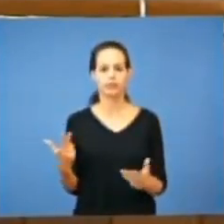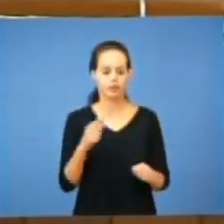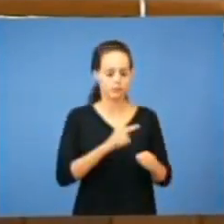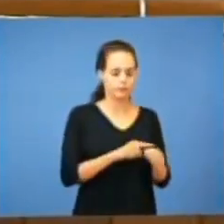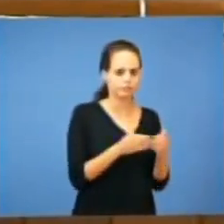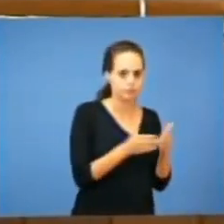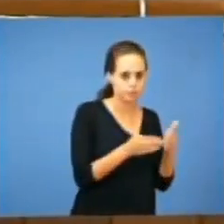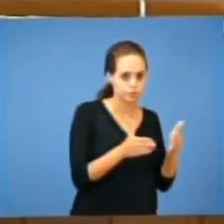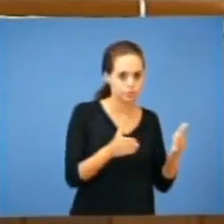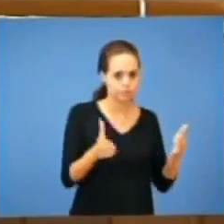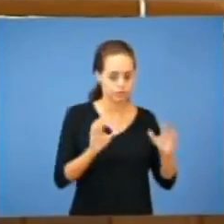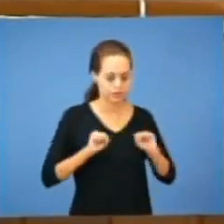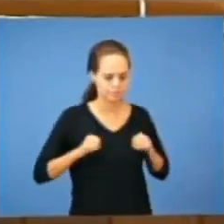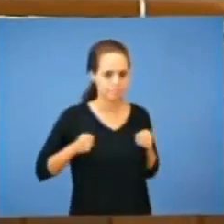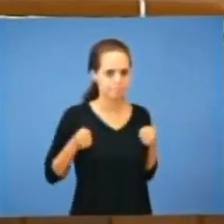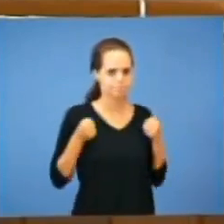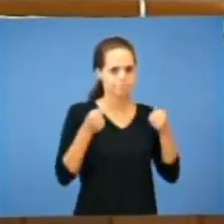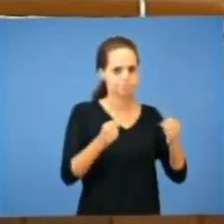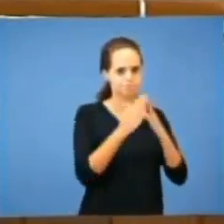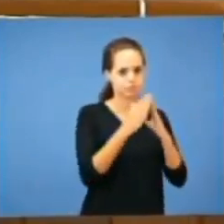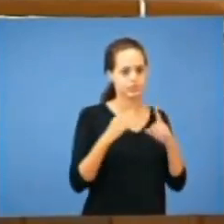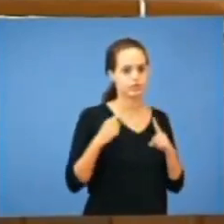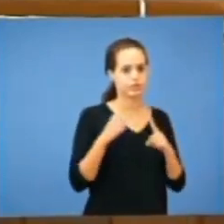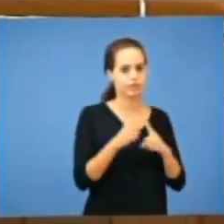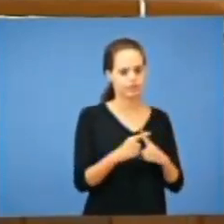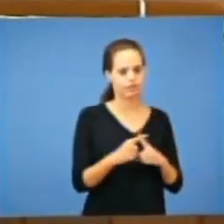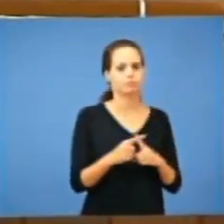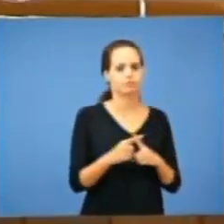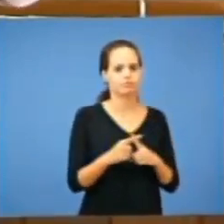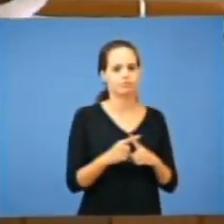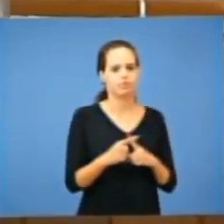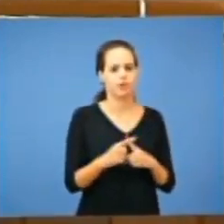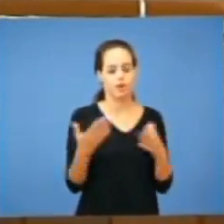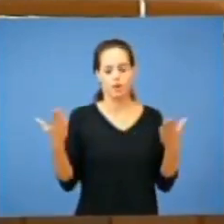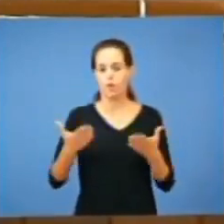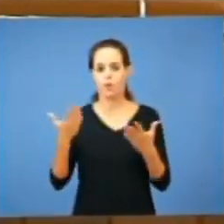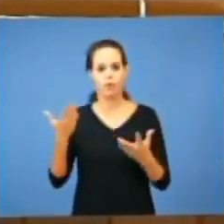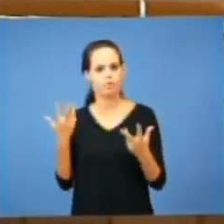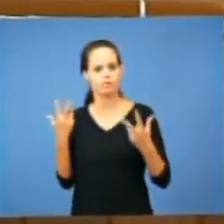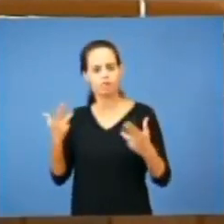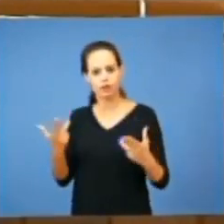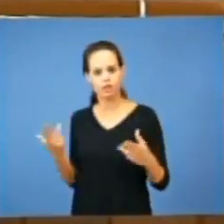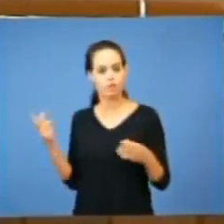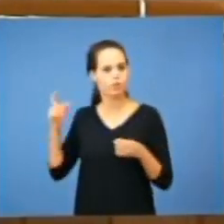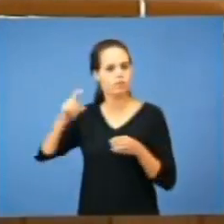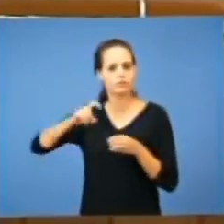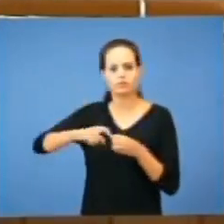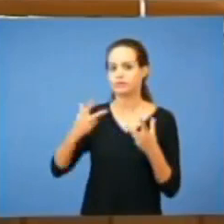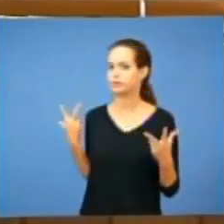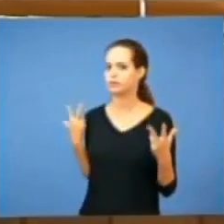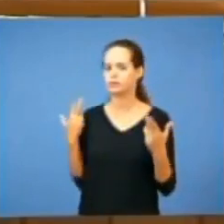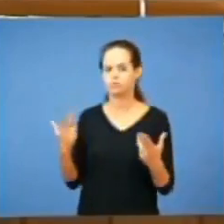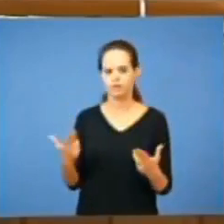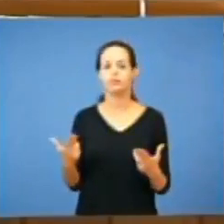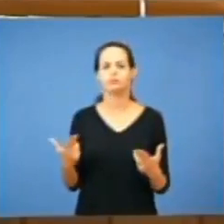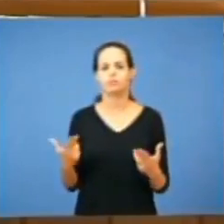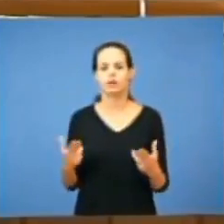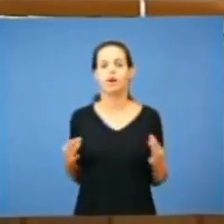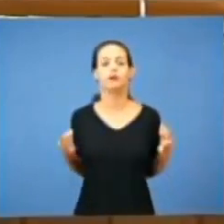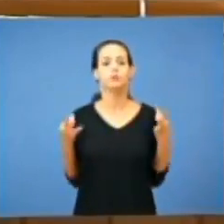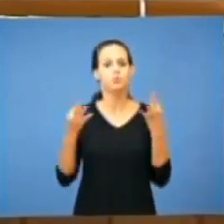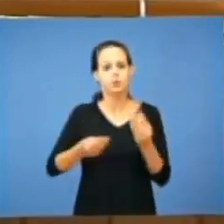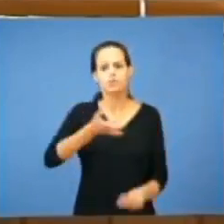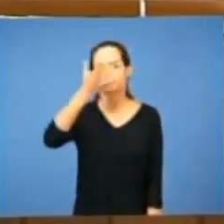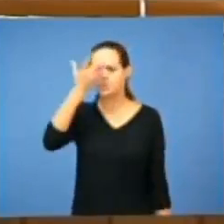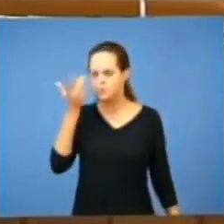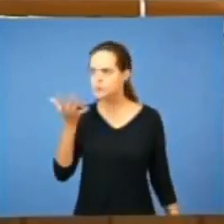to be established in the world, and now the church will come back. So there is another pouring out of the Holy Spirit. It is happening to